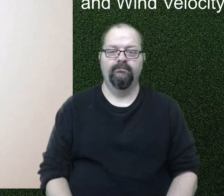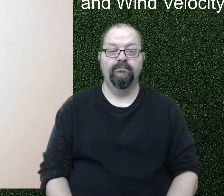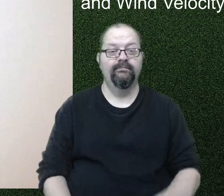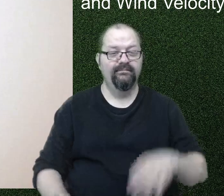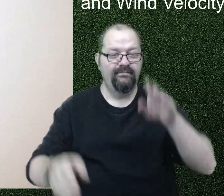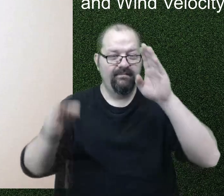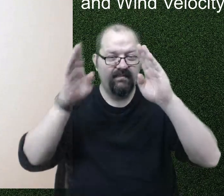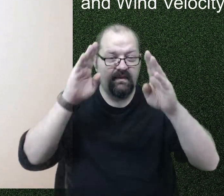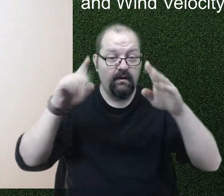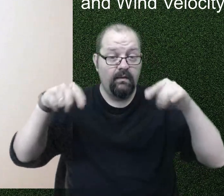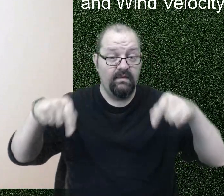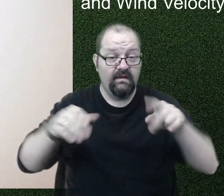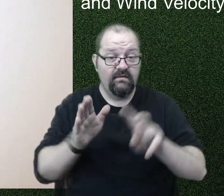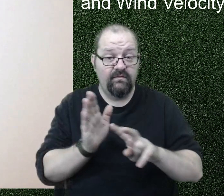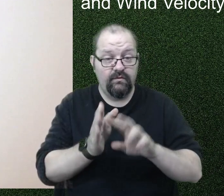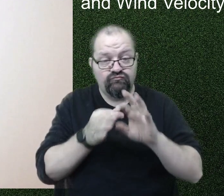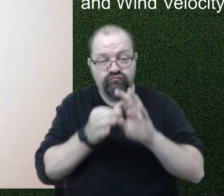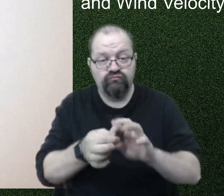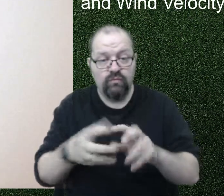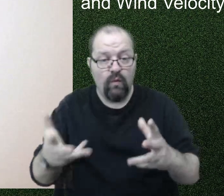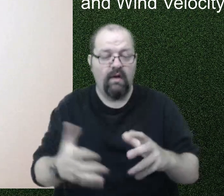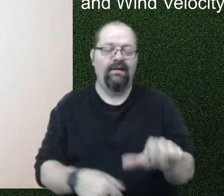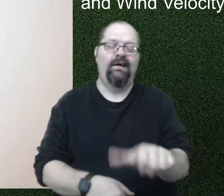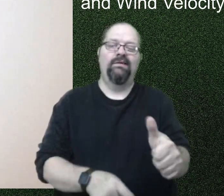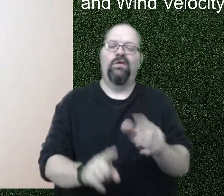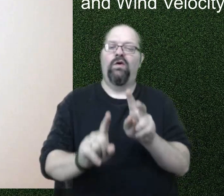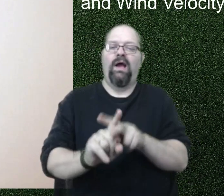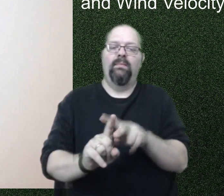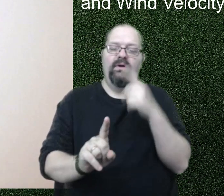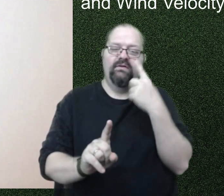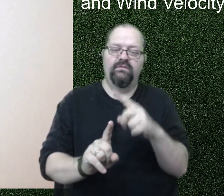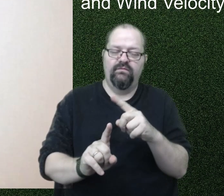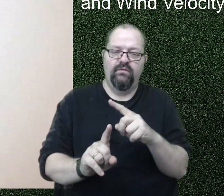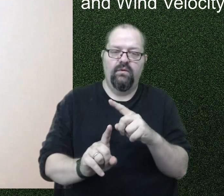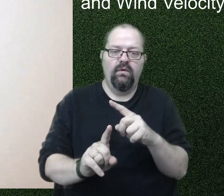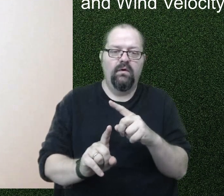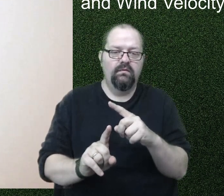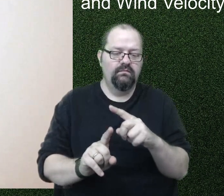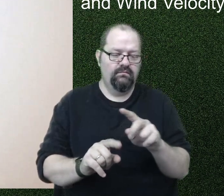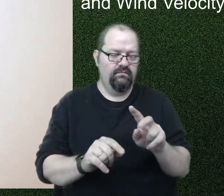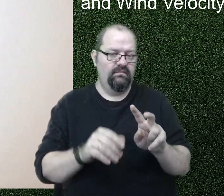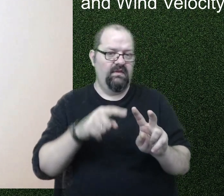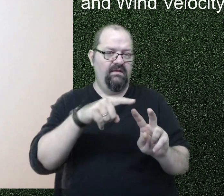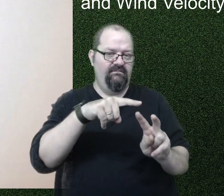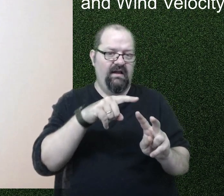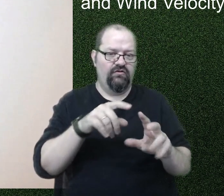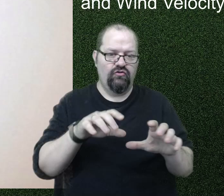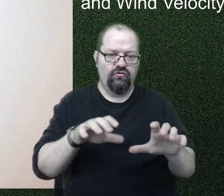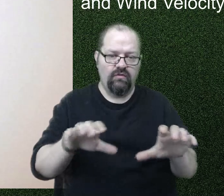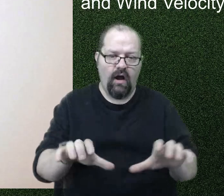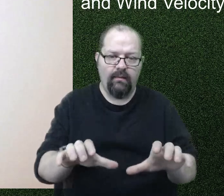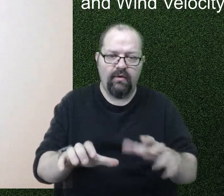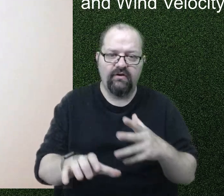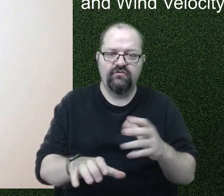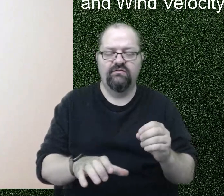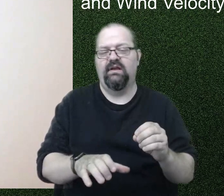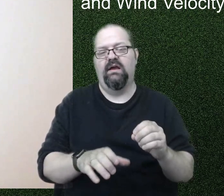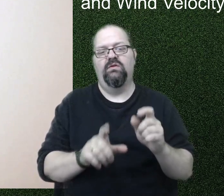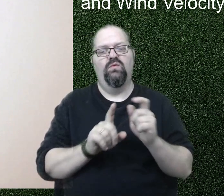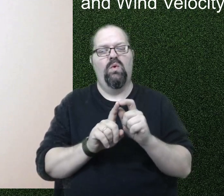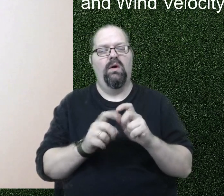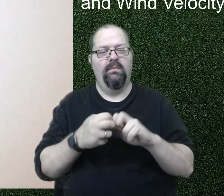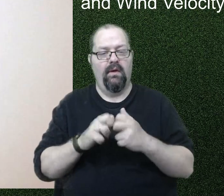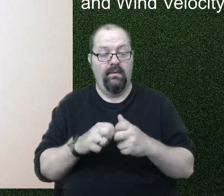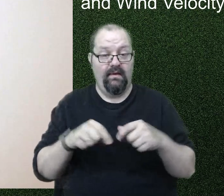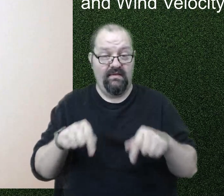Hi guys, this video is about another application of vector operations and a word problem. This